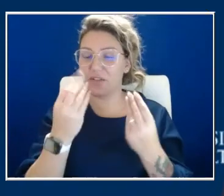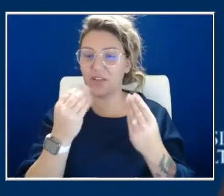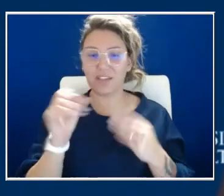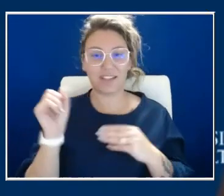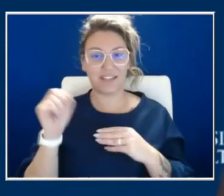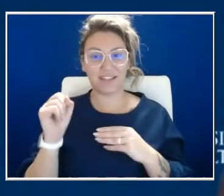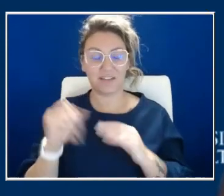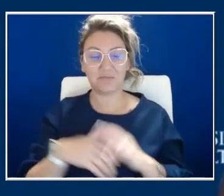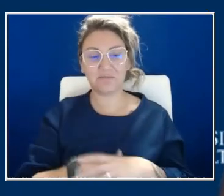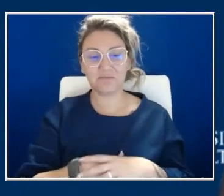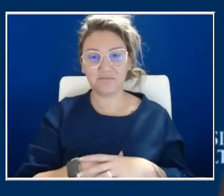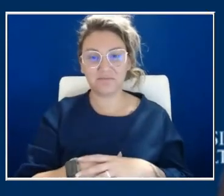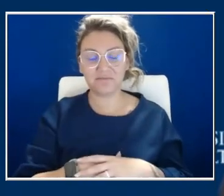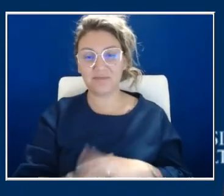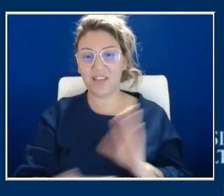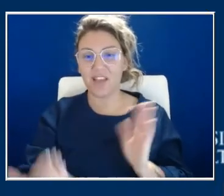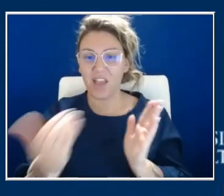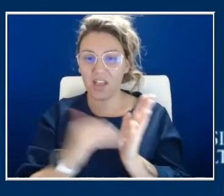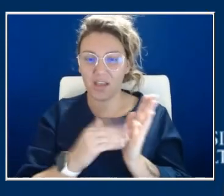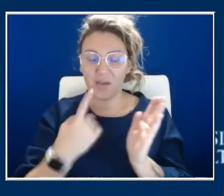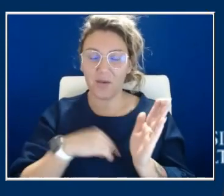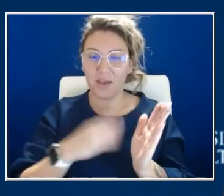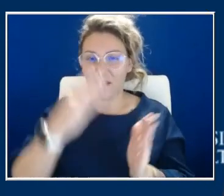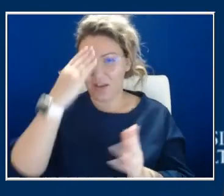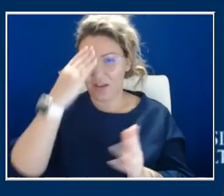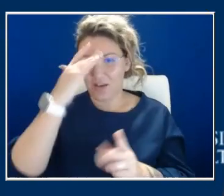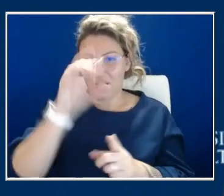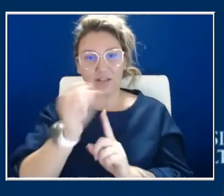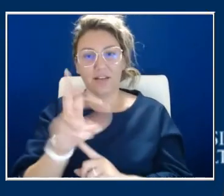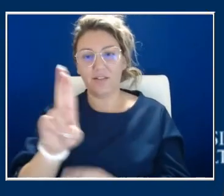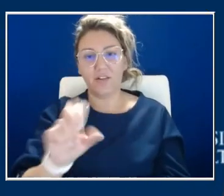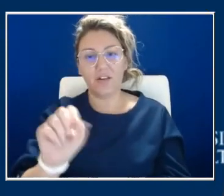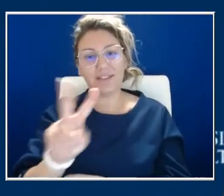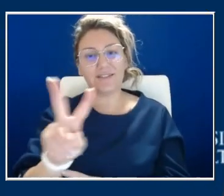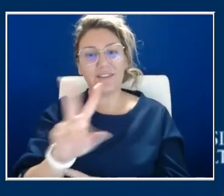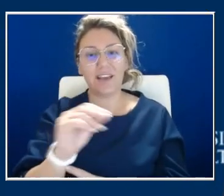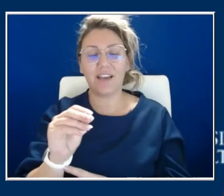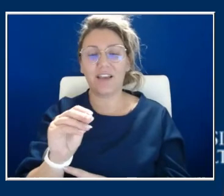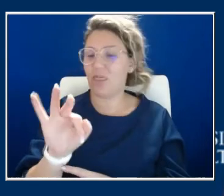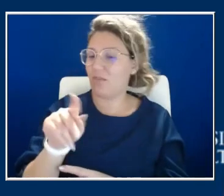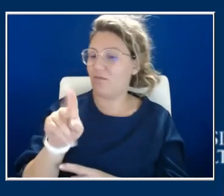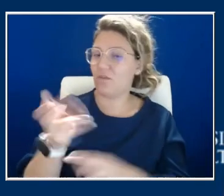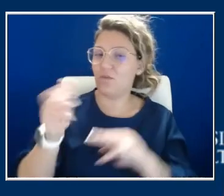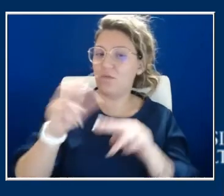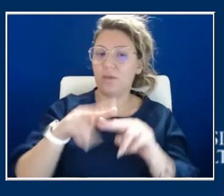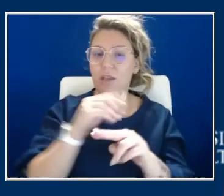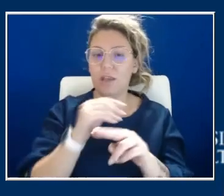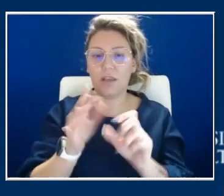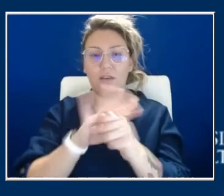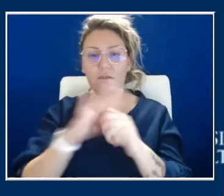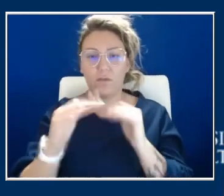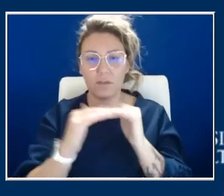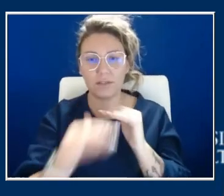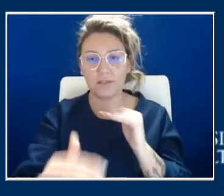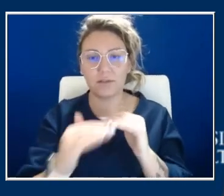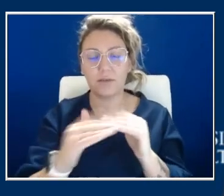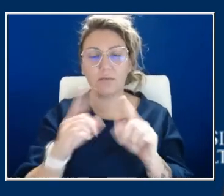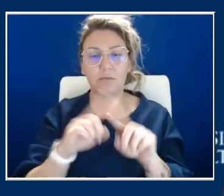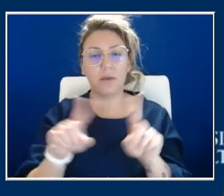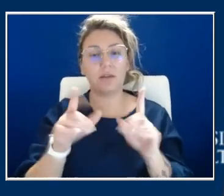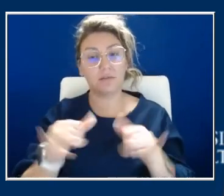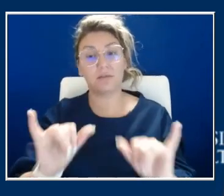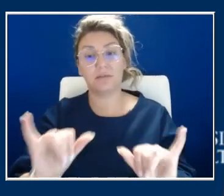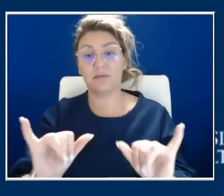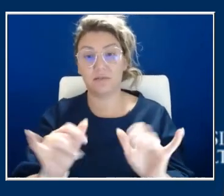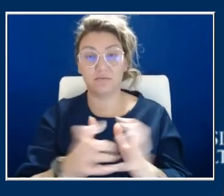Yeah, I mean, again, we know these cases of RSV influenza are going up. COVID is steady, but still really way